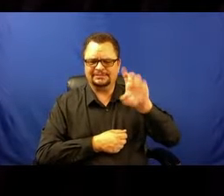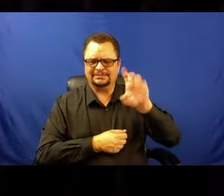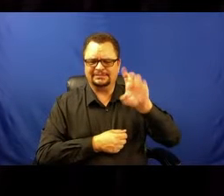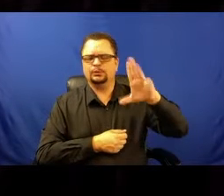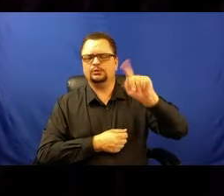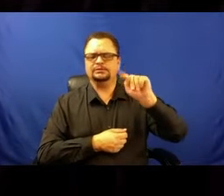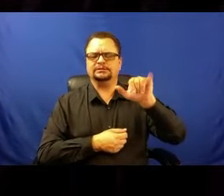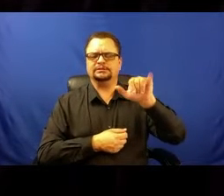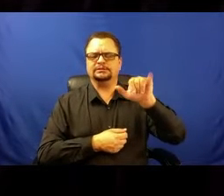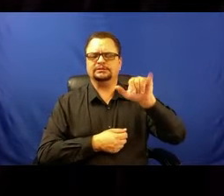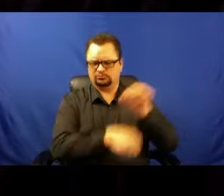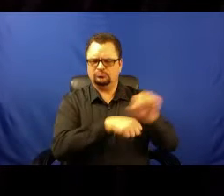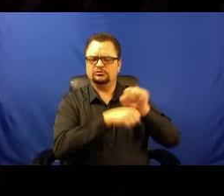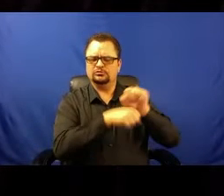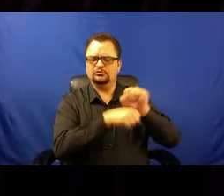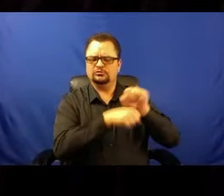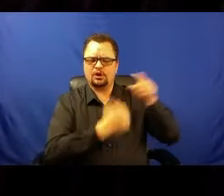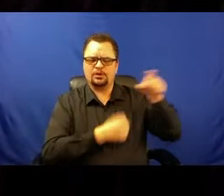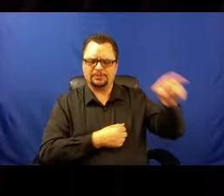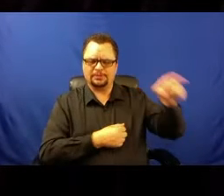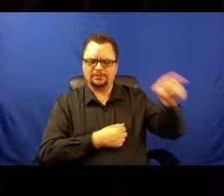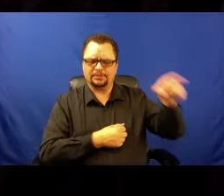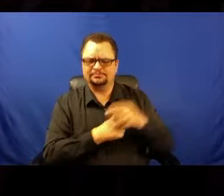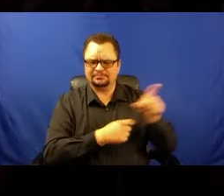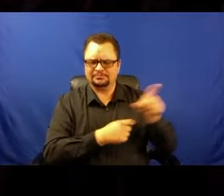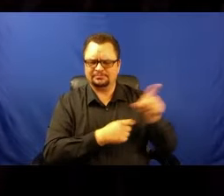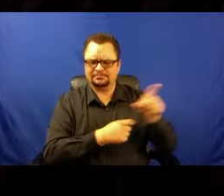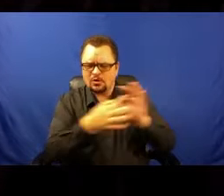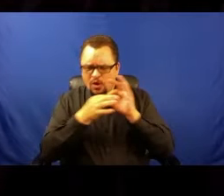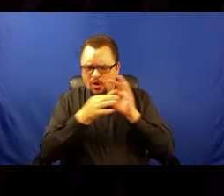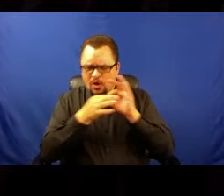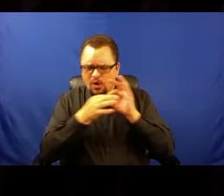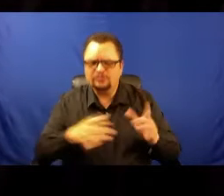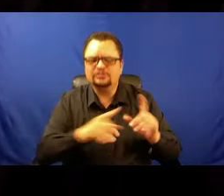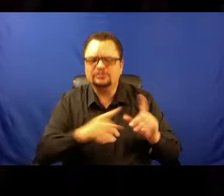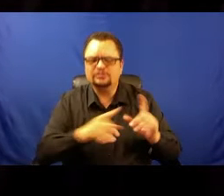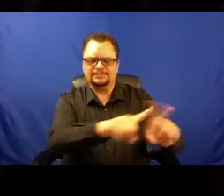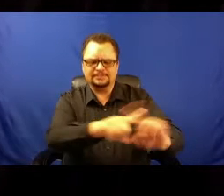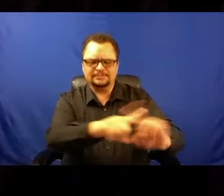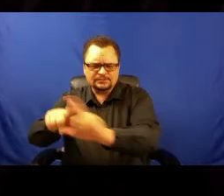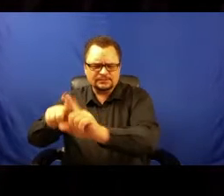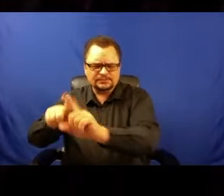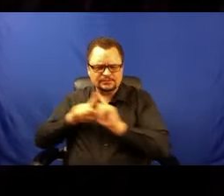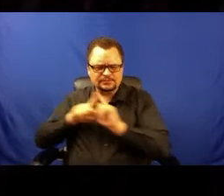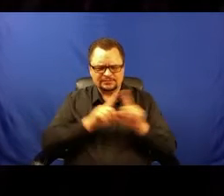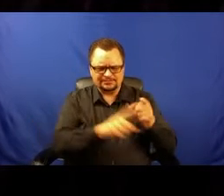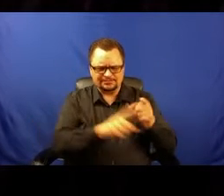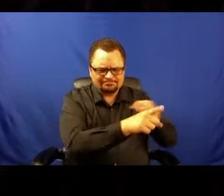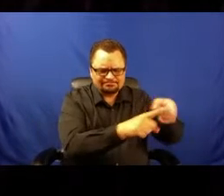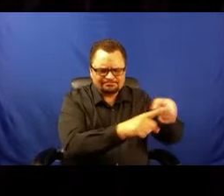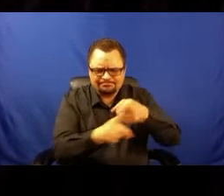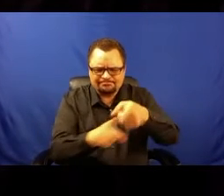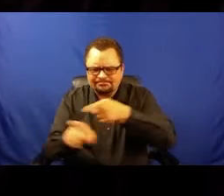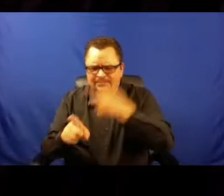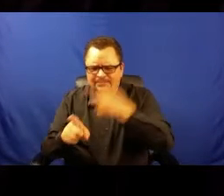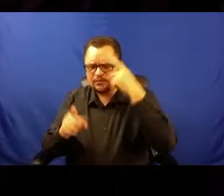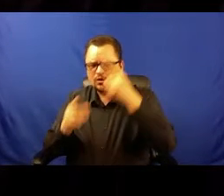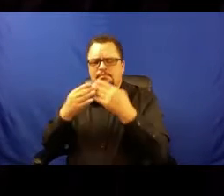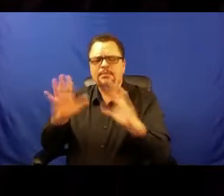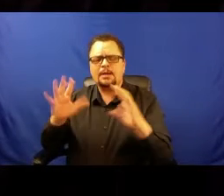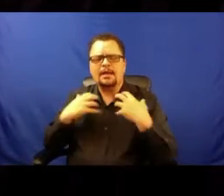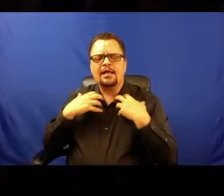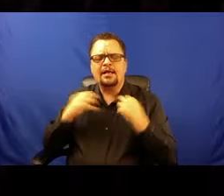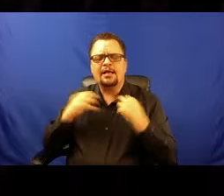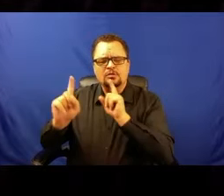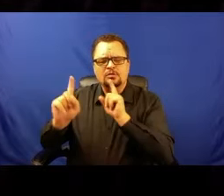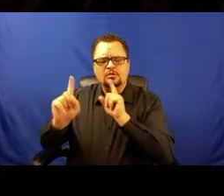all of the different areas in public health response, which goes to the vaccine distribution and